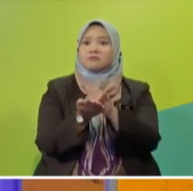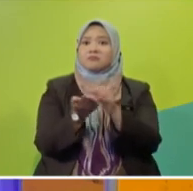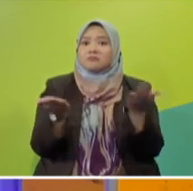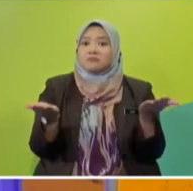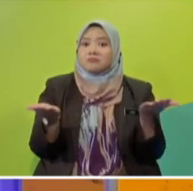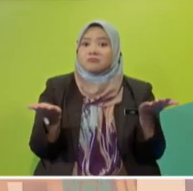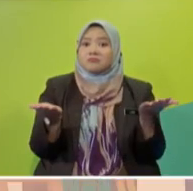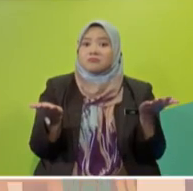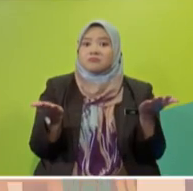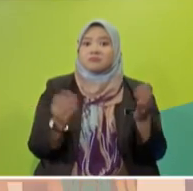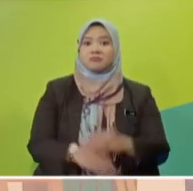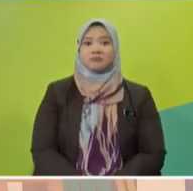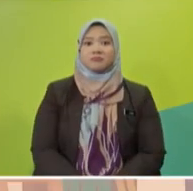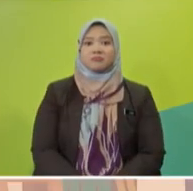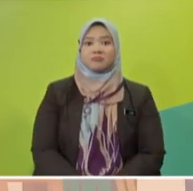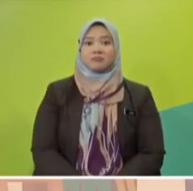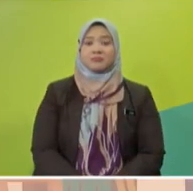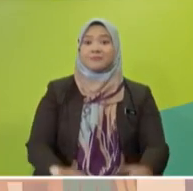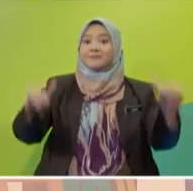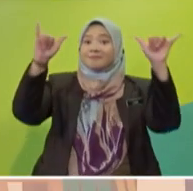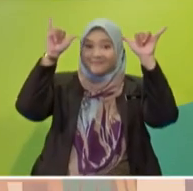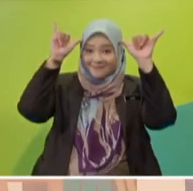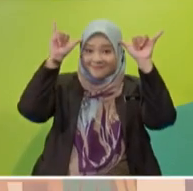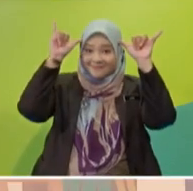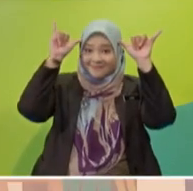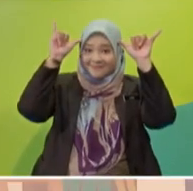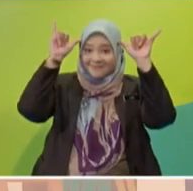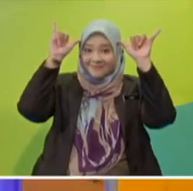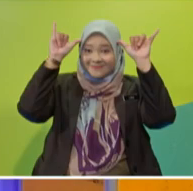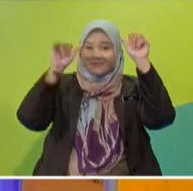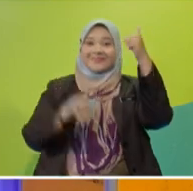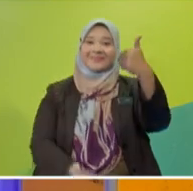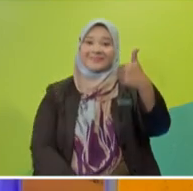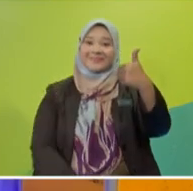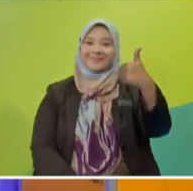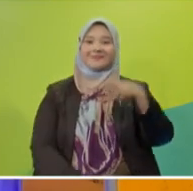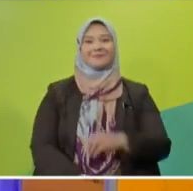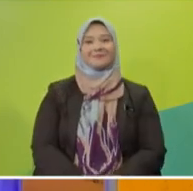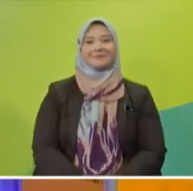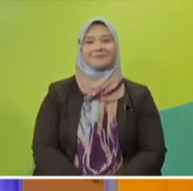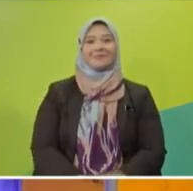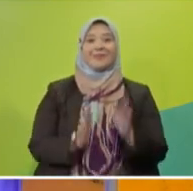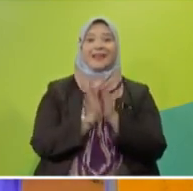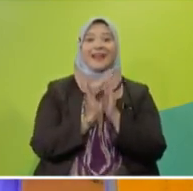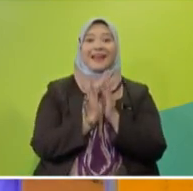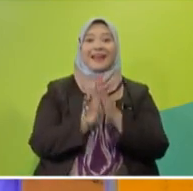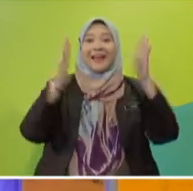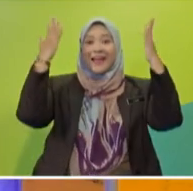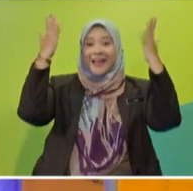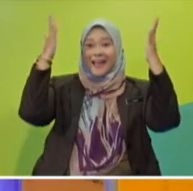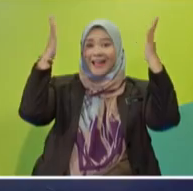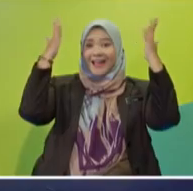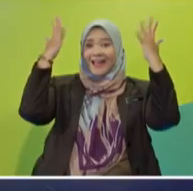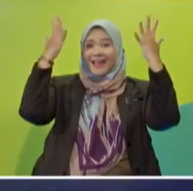This is a cow. Yes, well done. It's a cow. Good job, everyone. Okay, give yourselves a